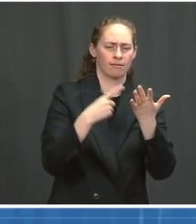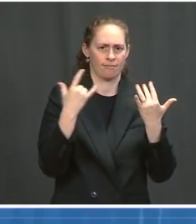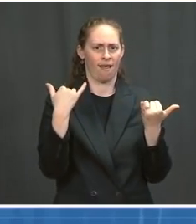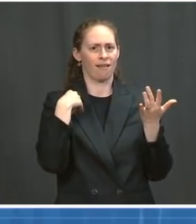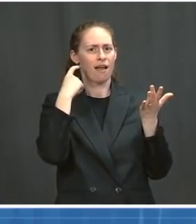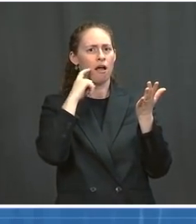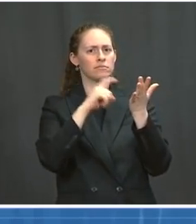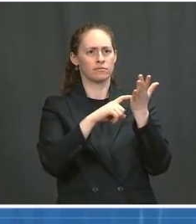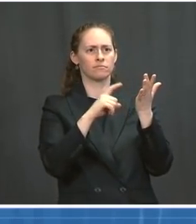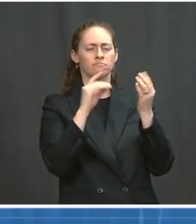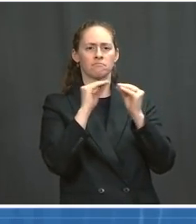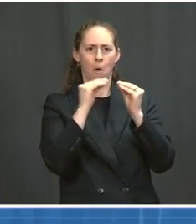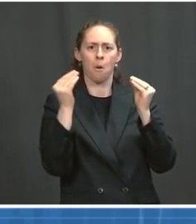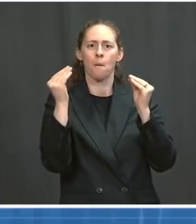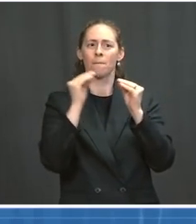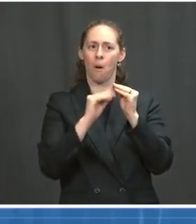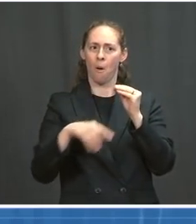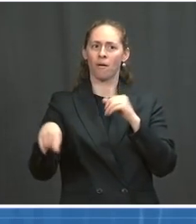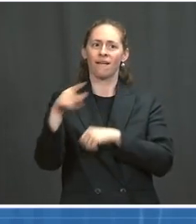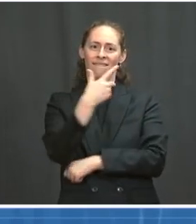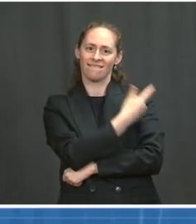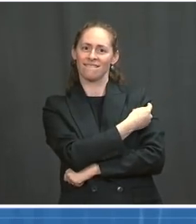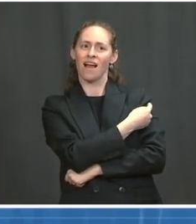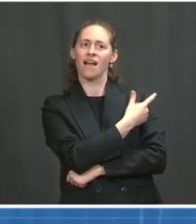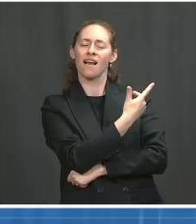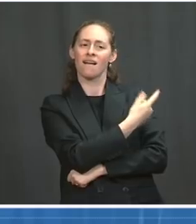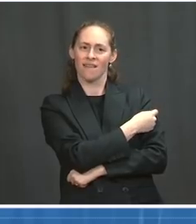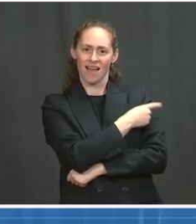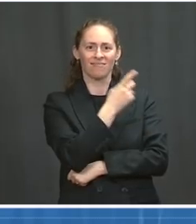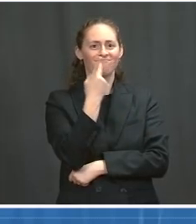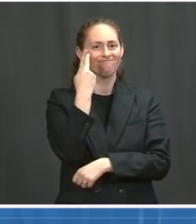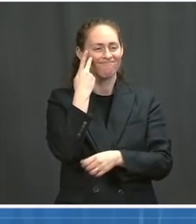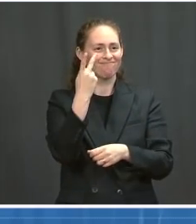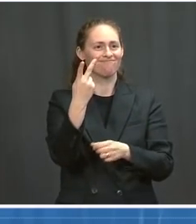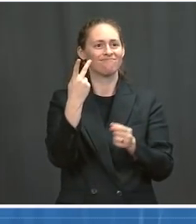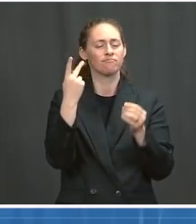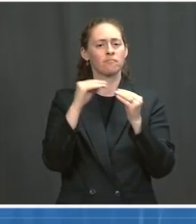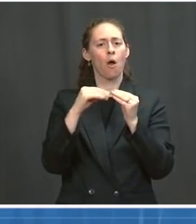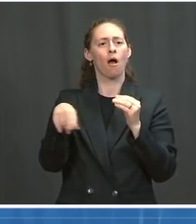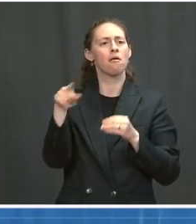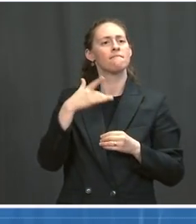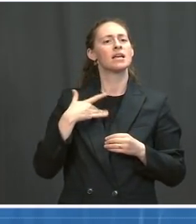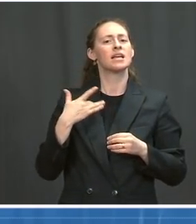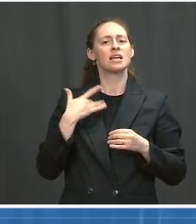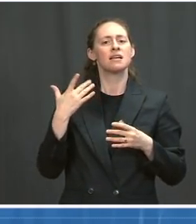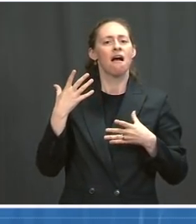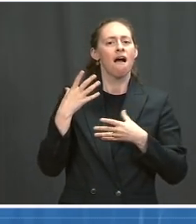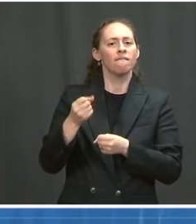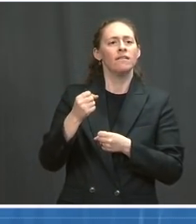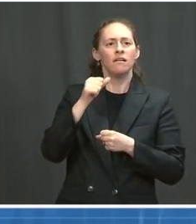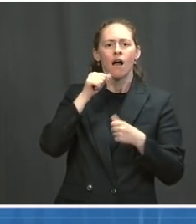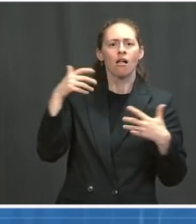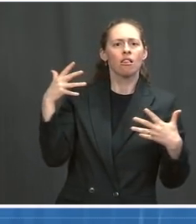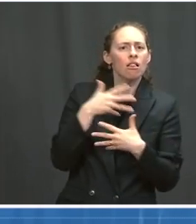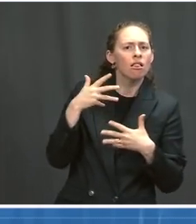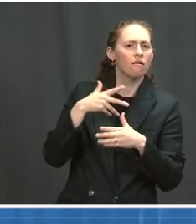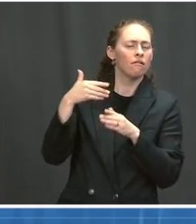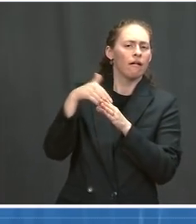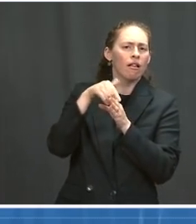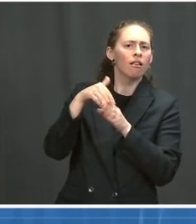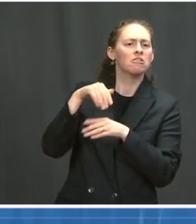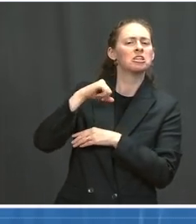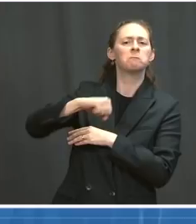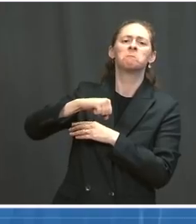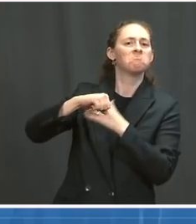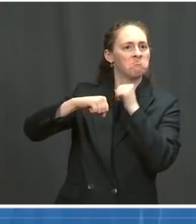vaccine confidence and vaccination continue to increase. The proportion of adults who either received the vaccine or are planning to